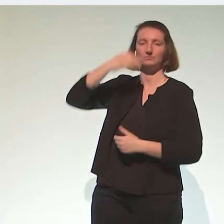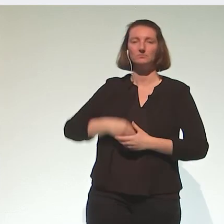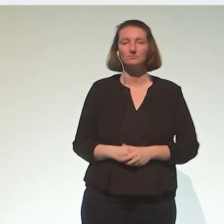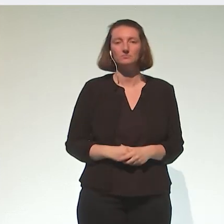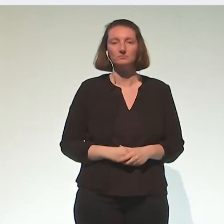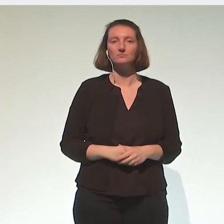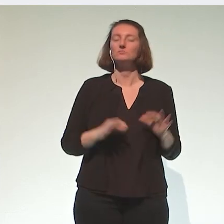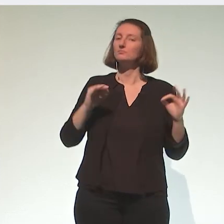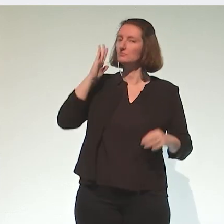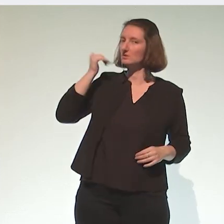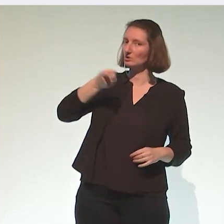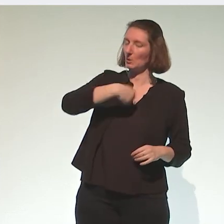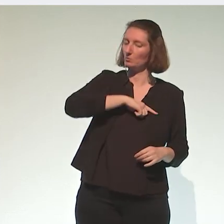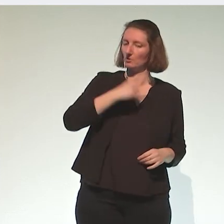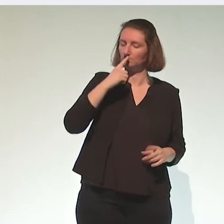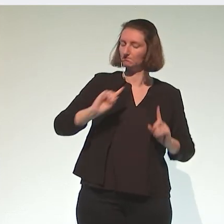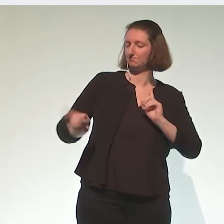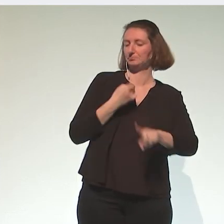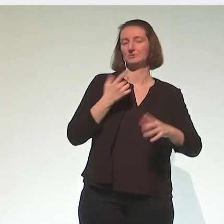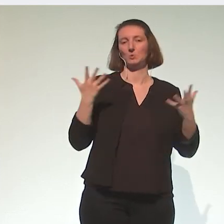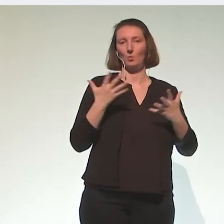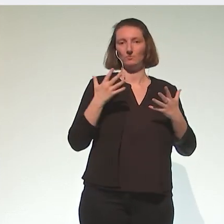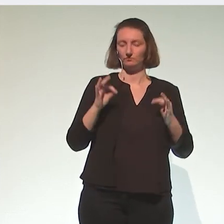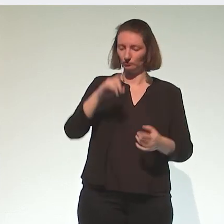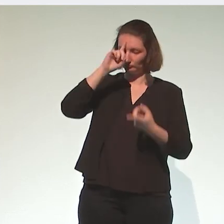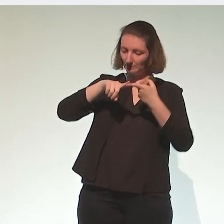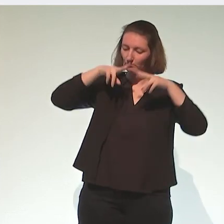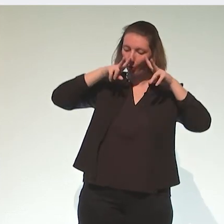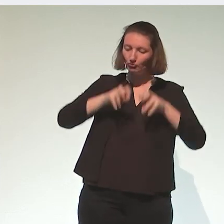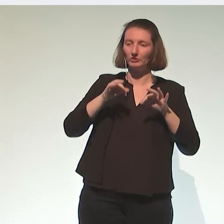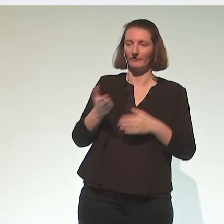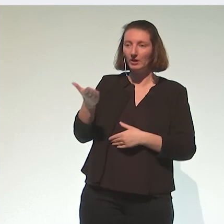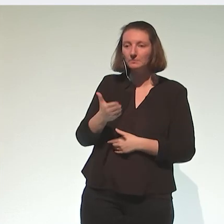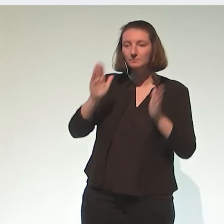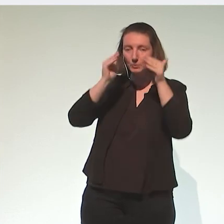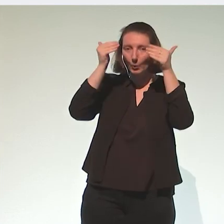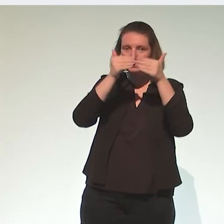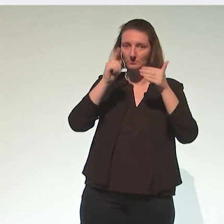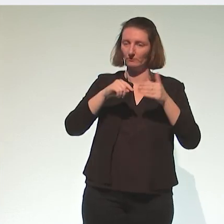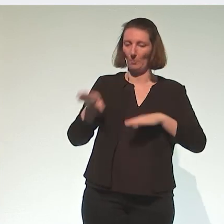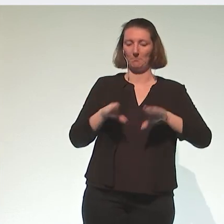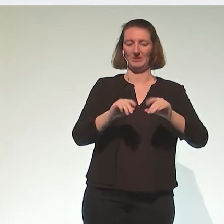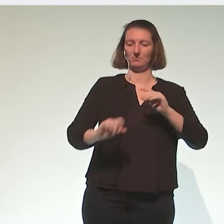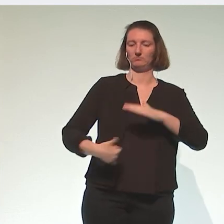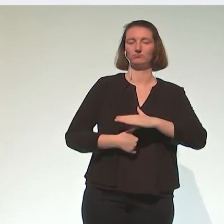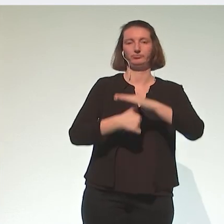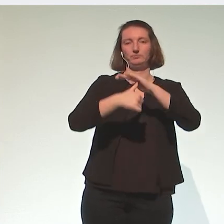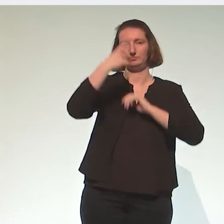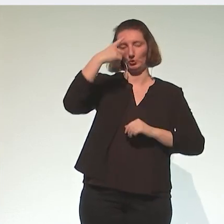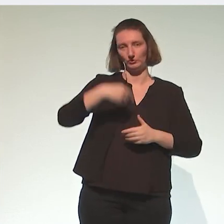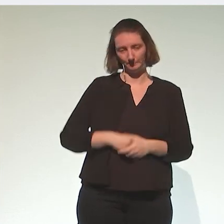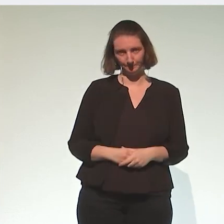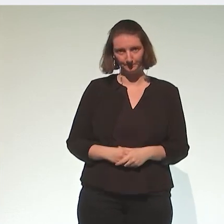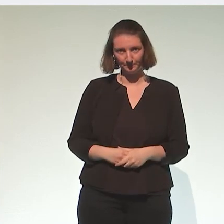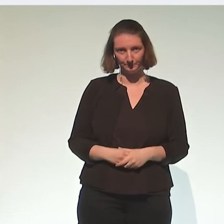start. This is why we thought it is important to give pride of place to research on autism within this ministerial